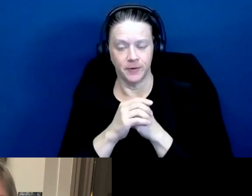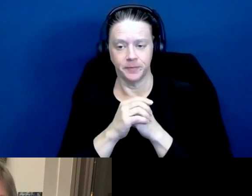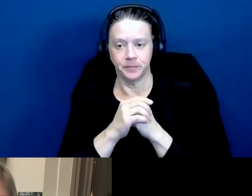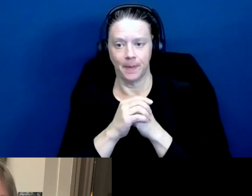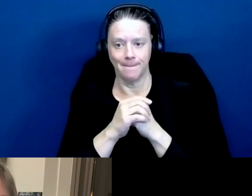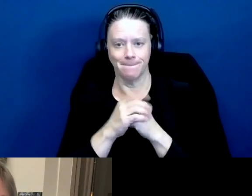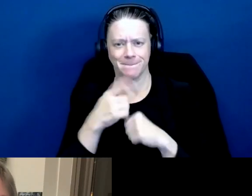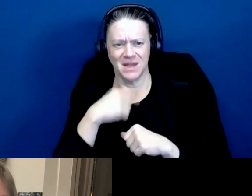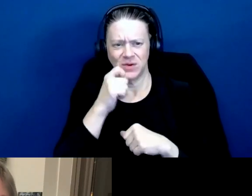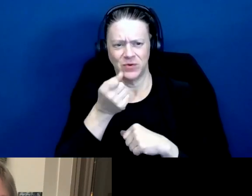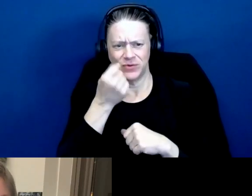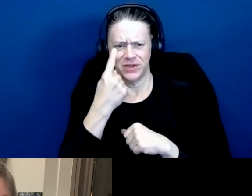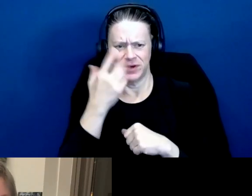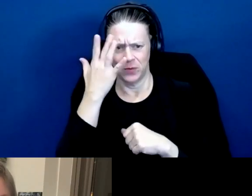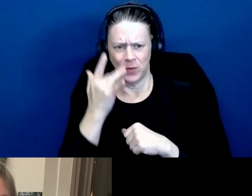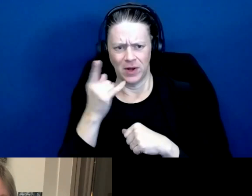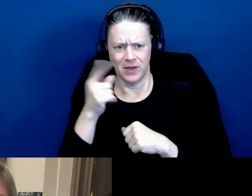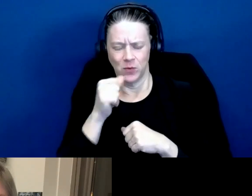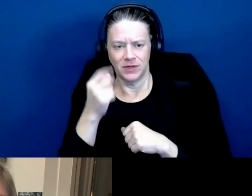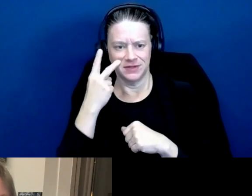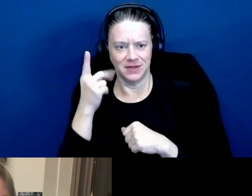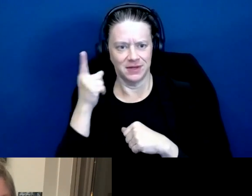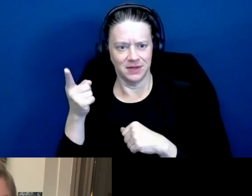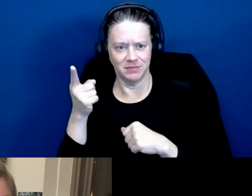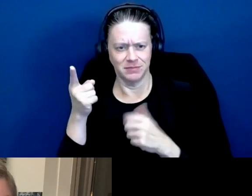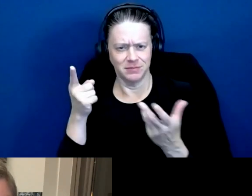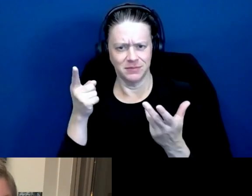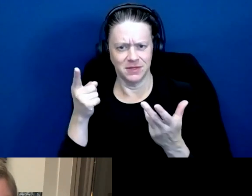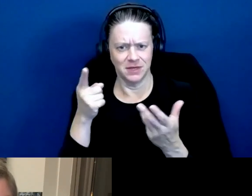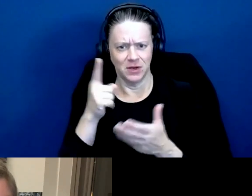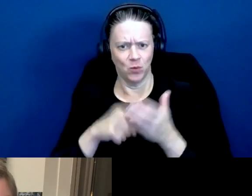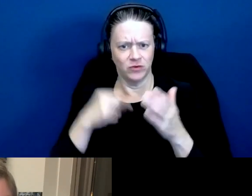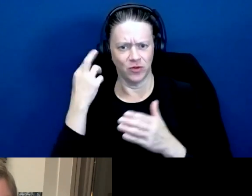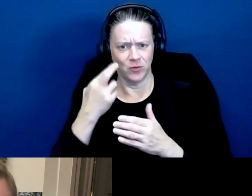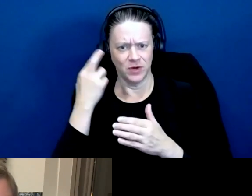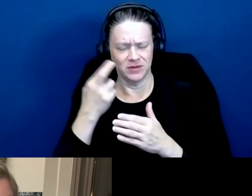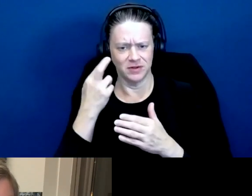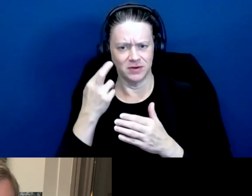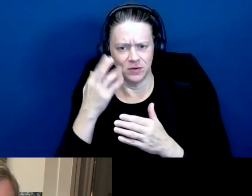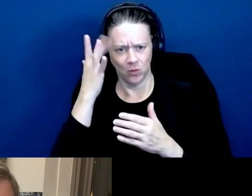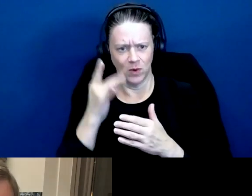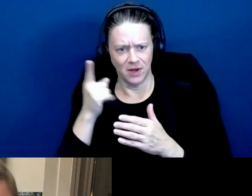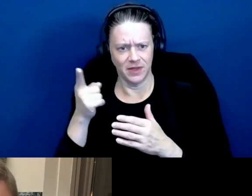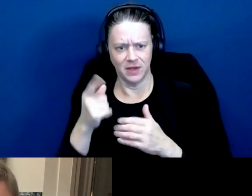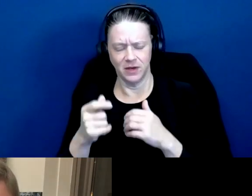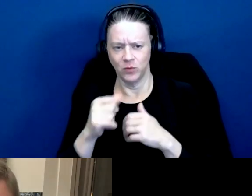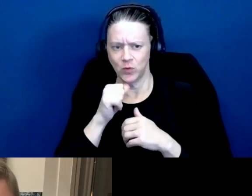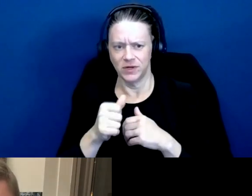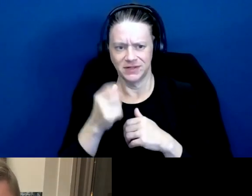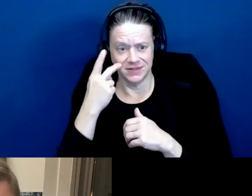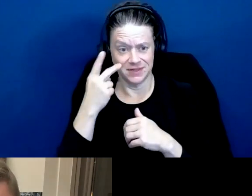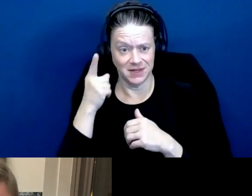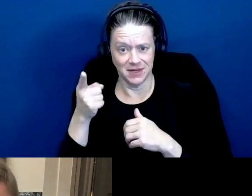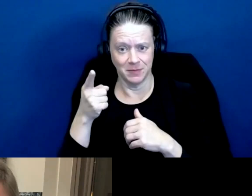I don't understand why they wouldn't see him at the what was the reason why they weren't seeing him